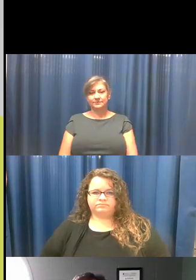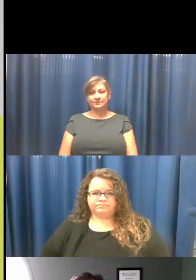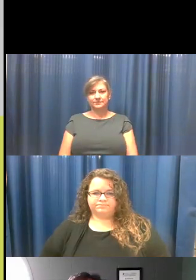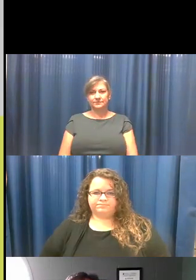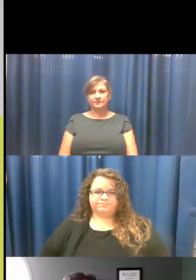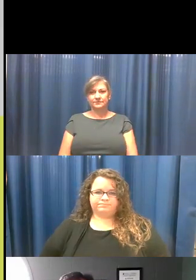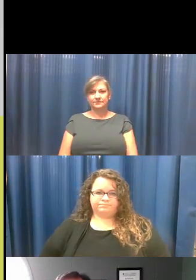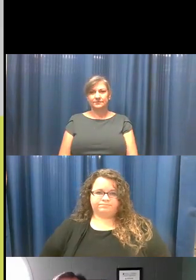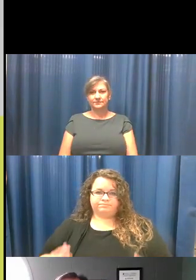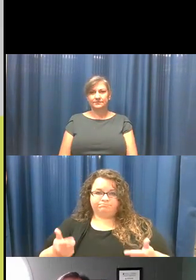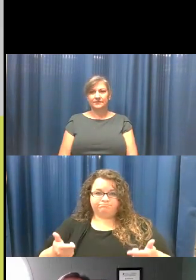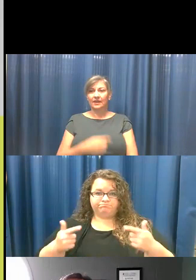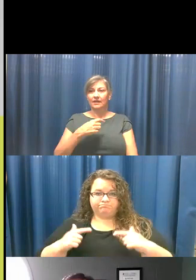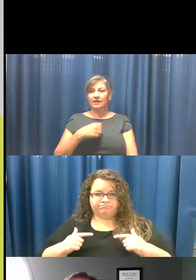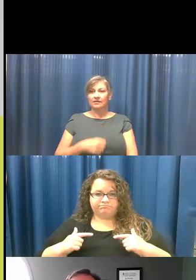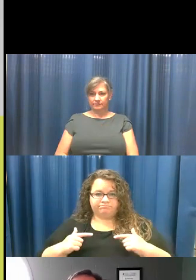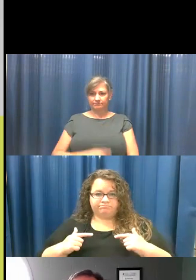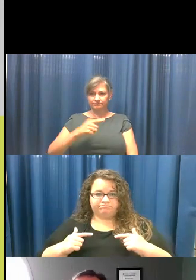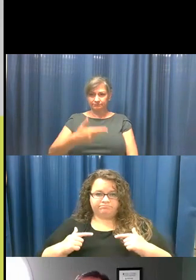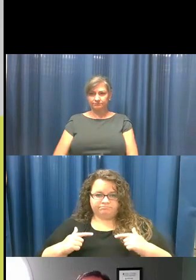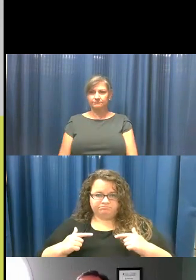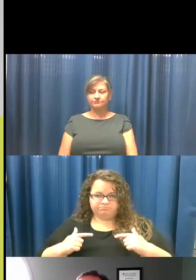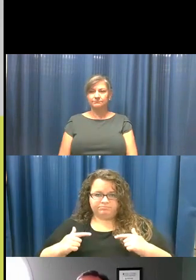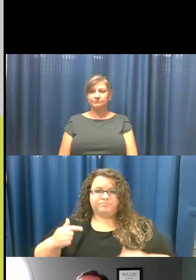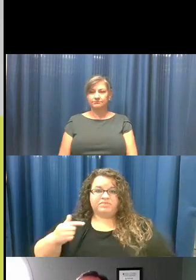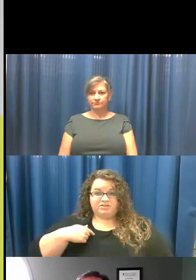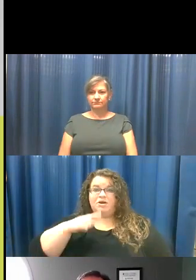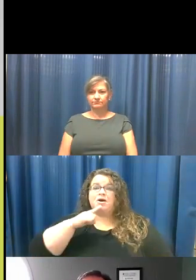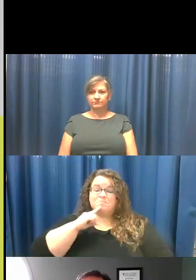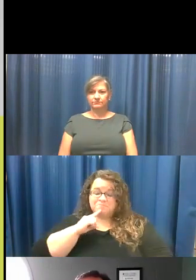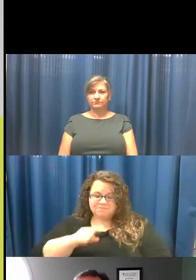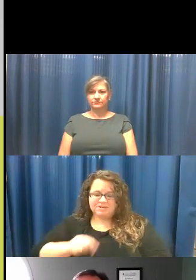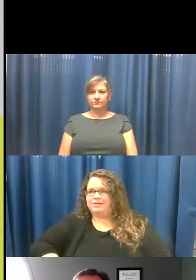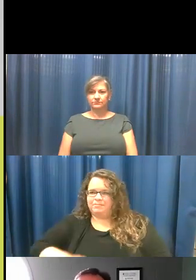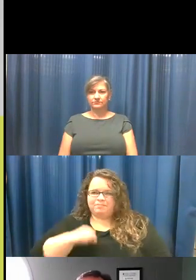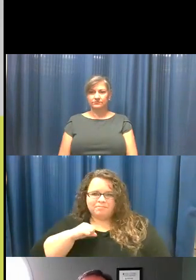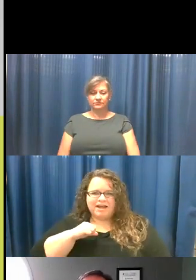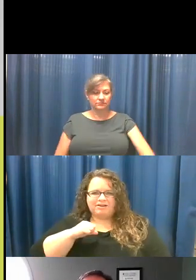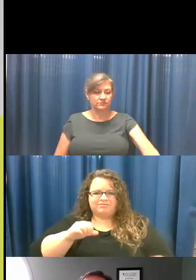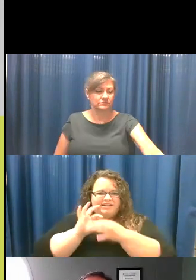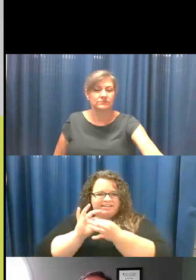I am very proud of this work around new alternative work arrangements that we've done.